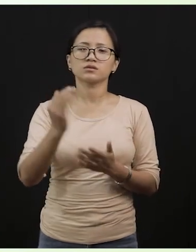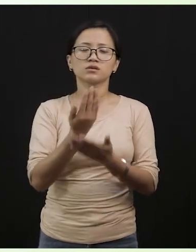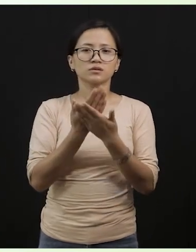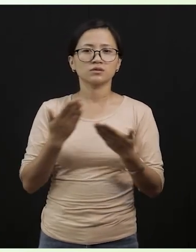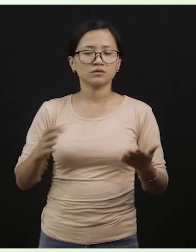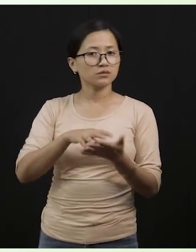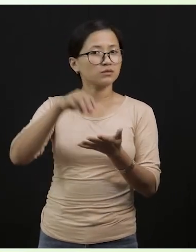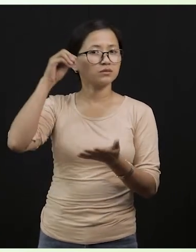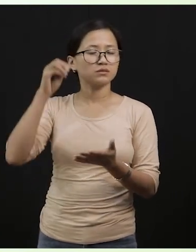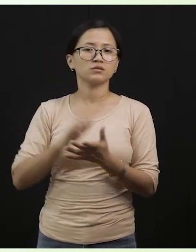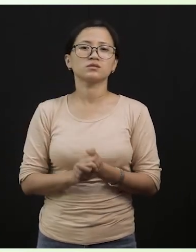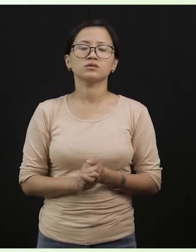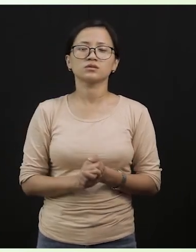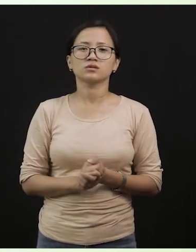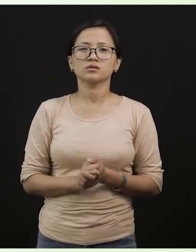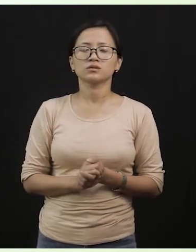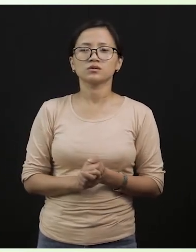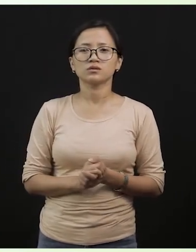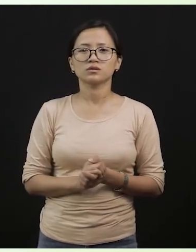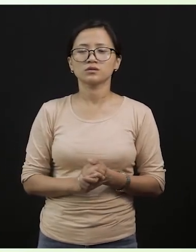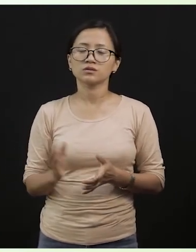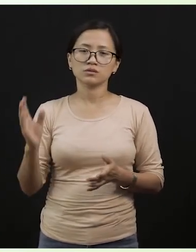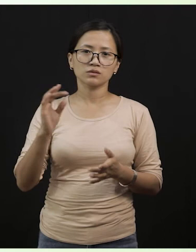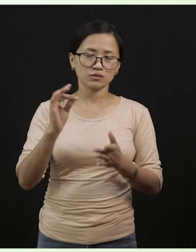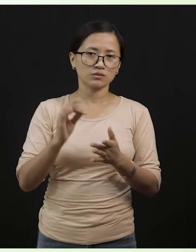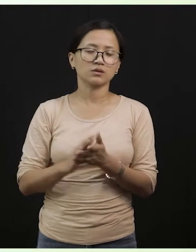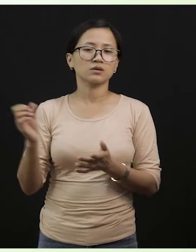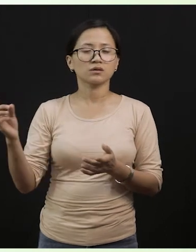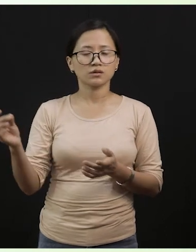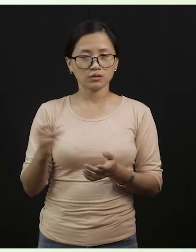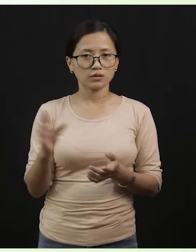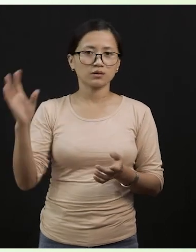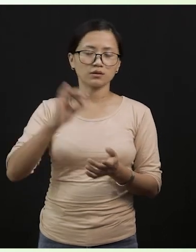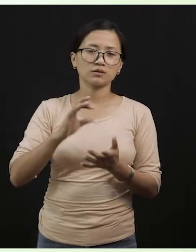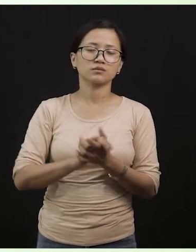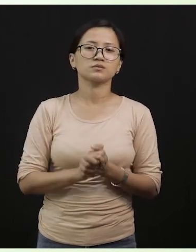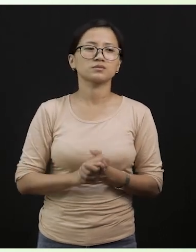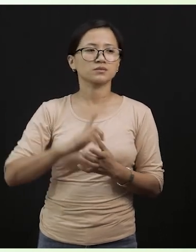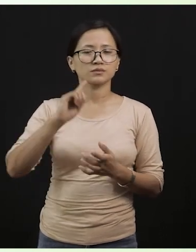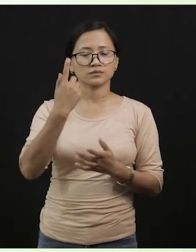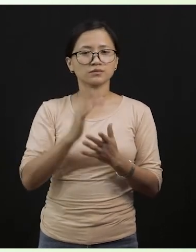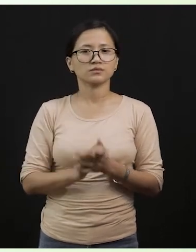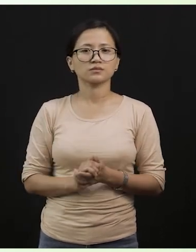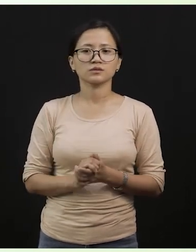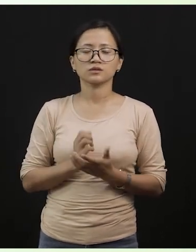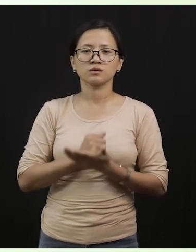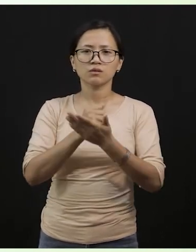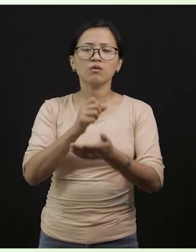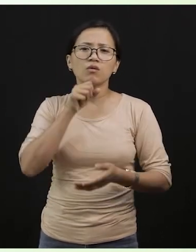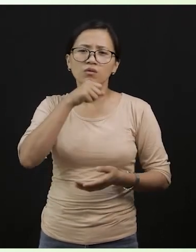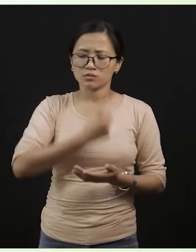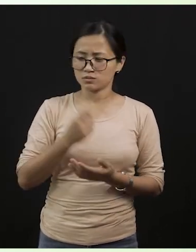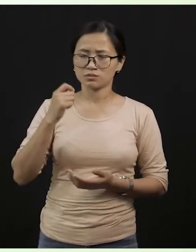we have learned. Once more, let's recapitulate what we have already done. The first thing is we have to help old